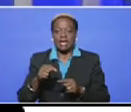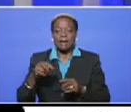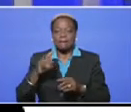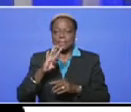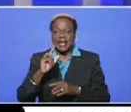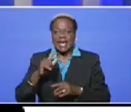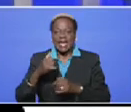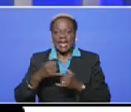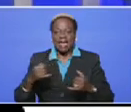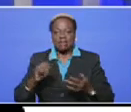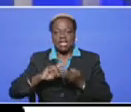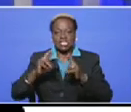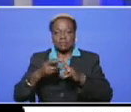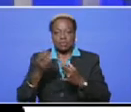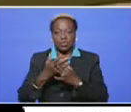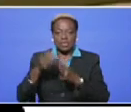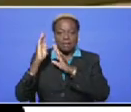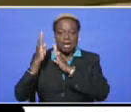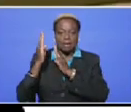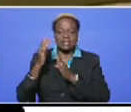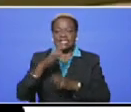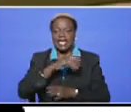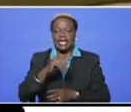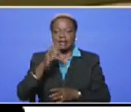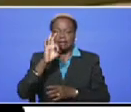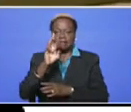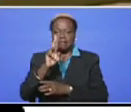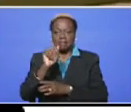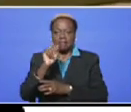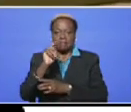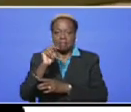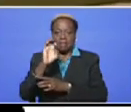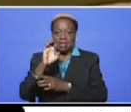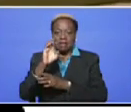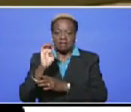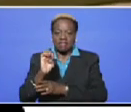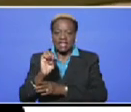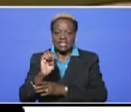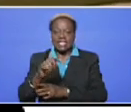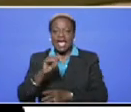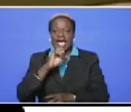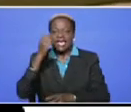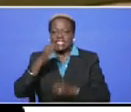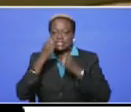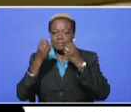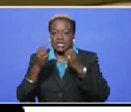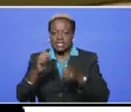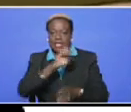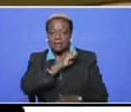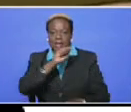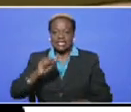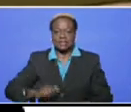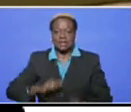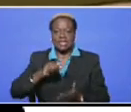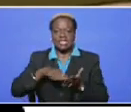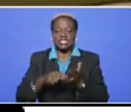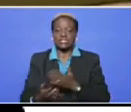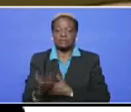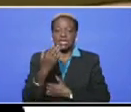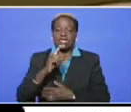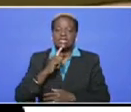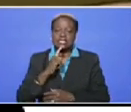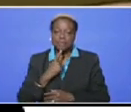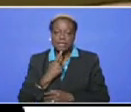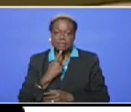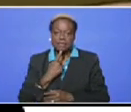Bahamas and France. I also expressed to the ambassador this morning our total